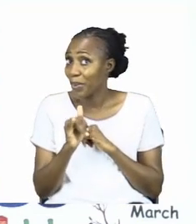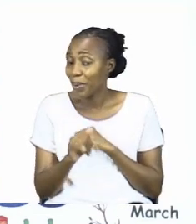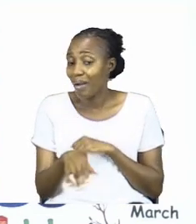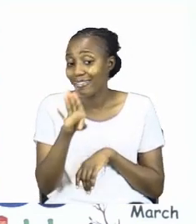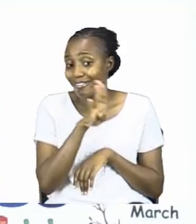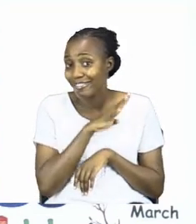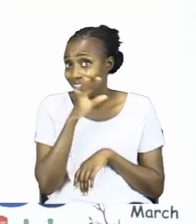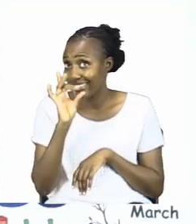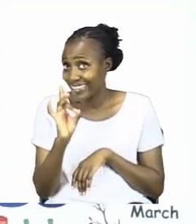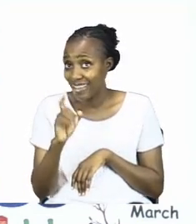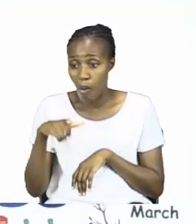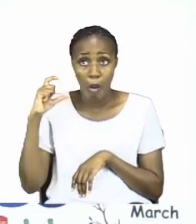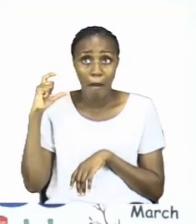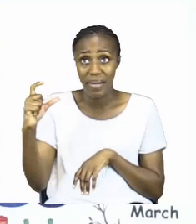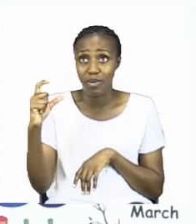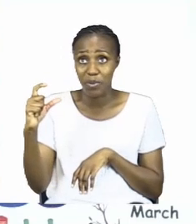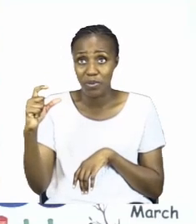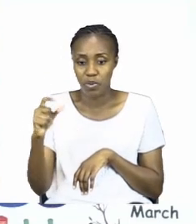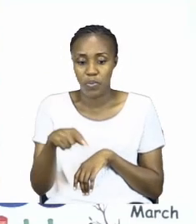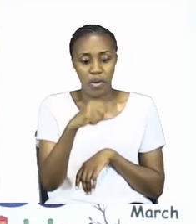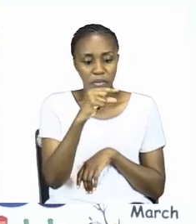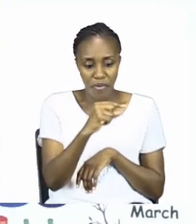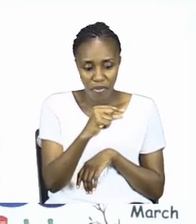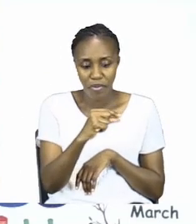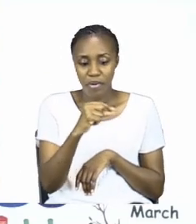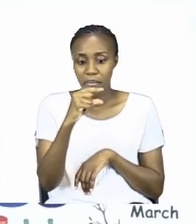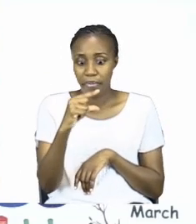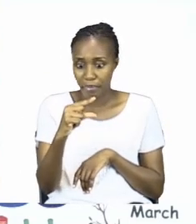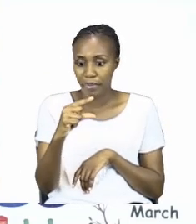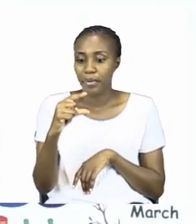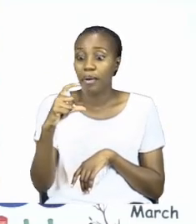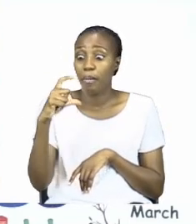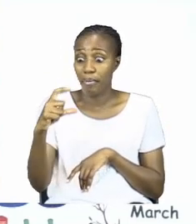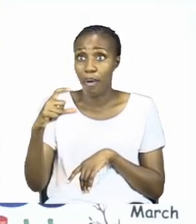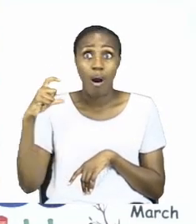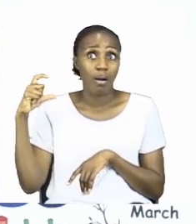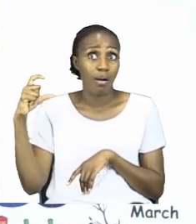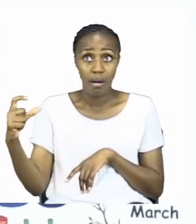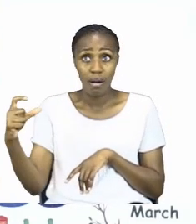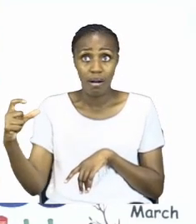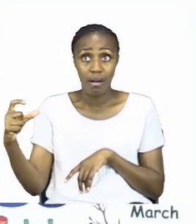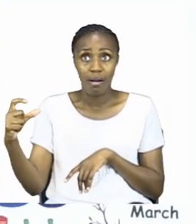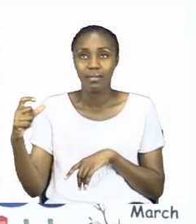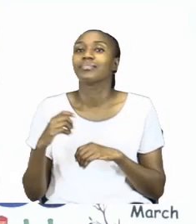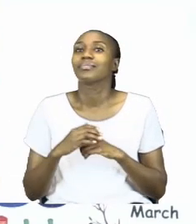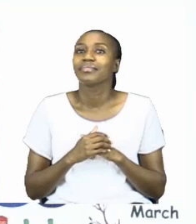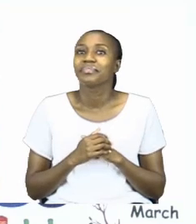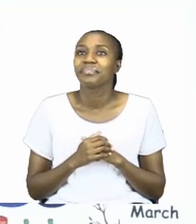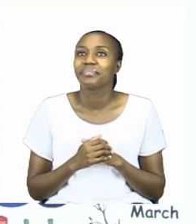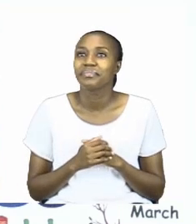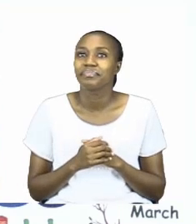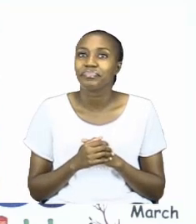to big, the biggest one is 48. Let's write the number